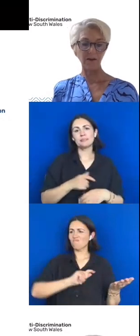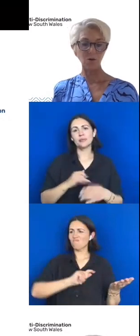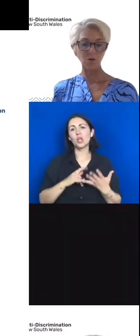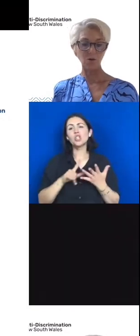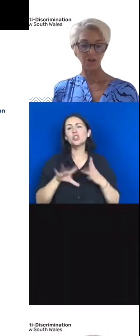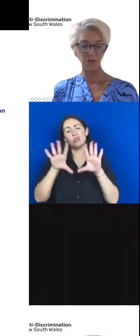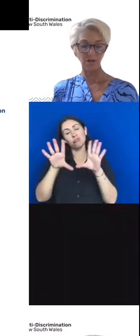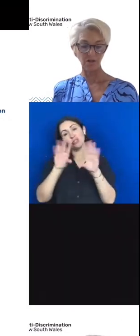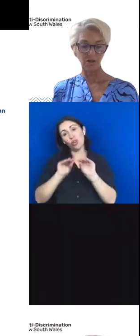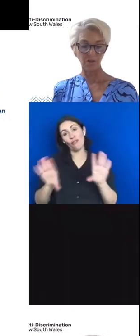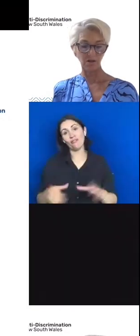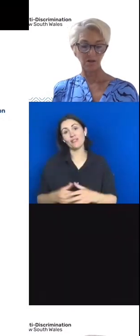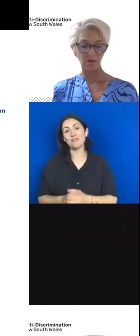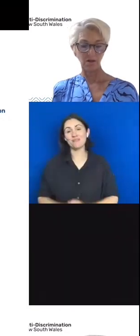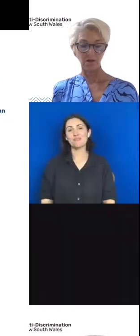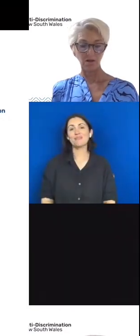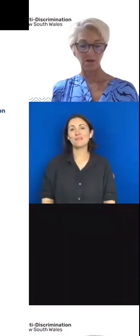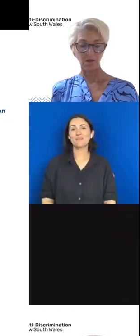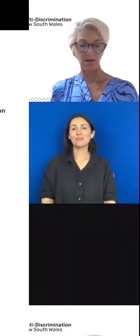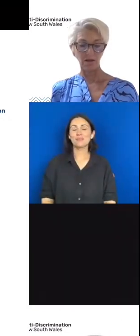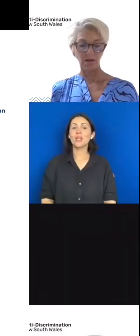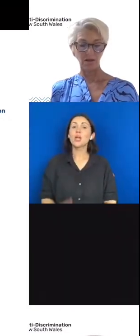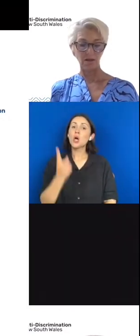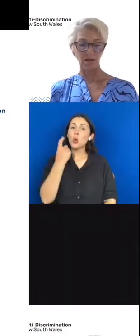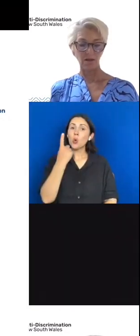My final question